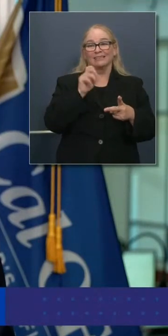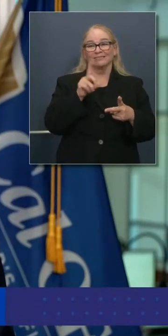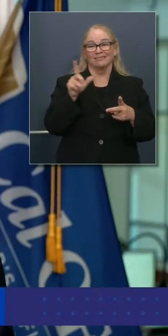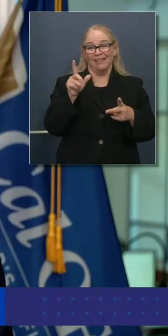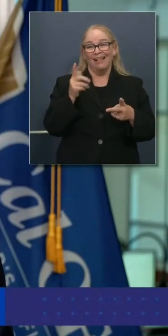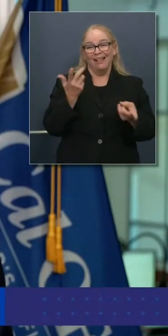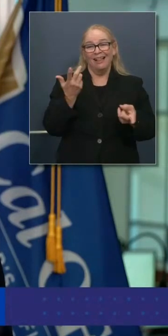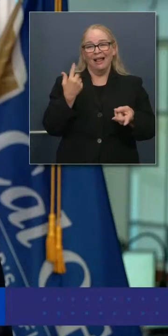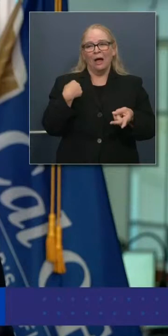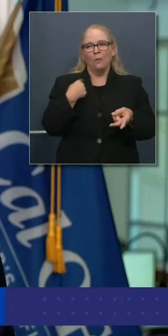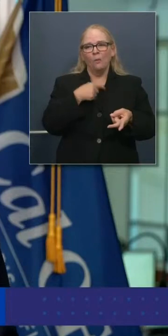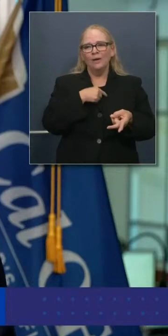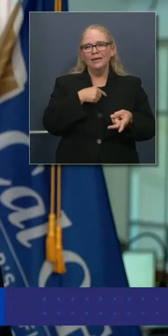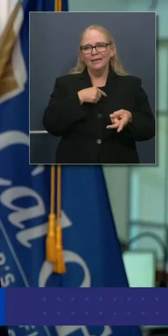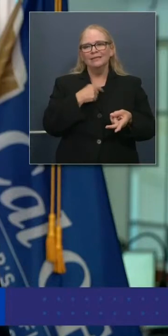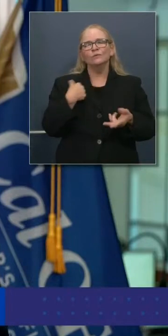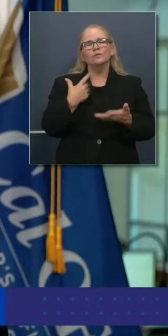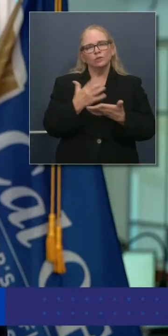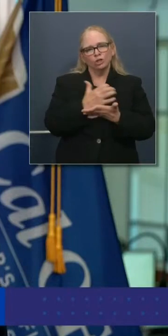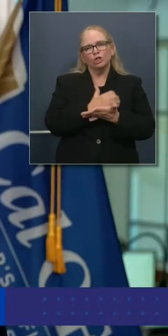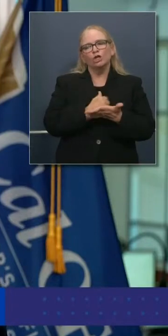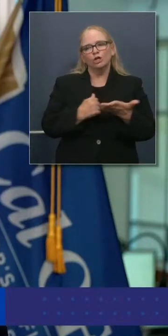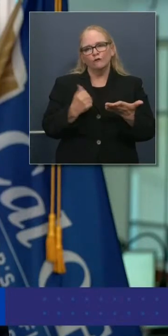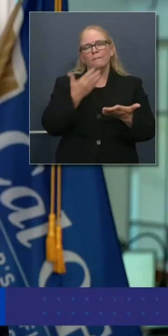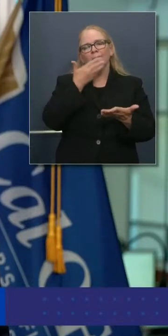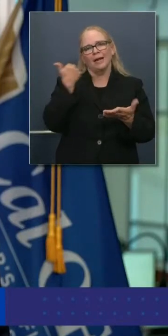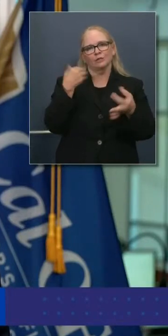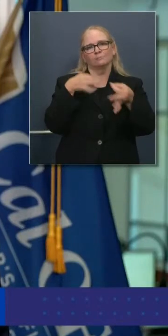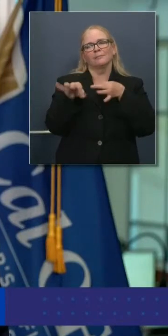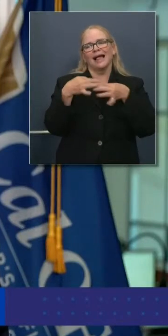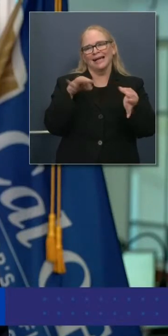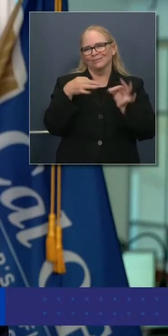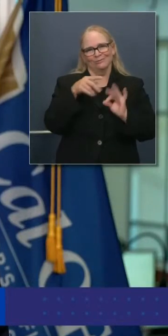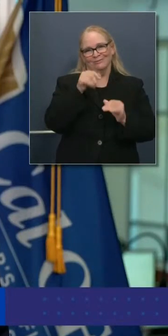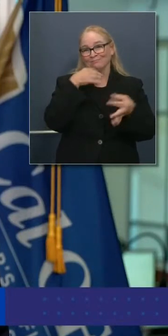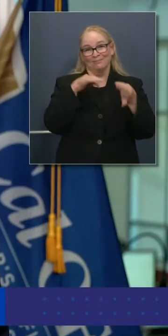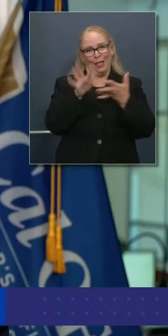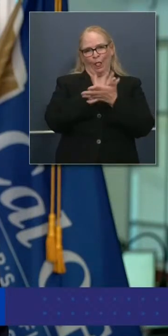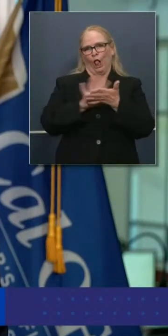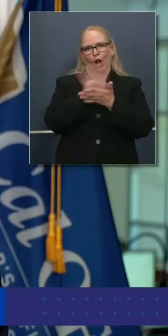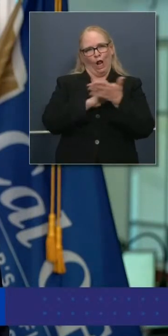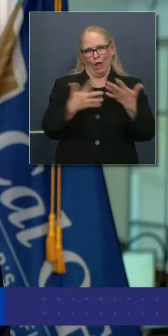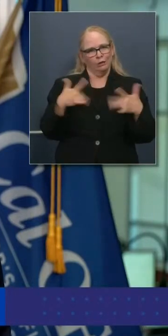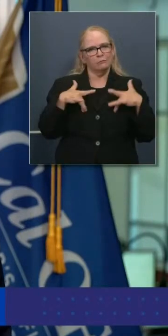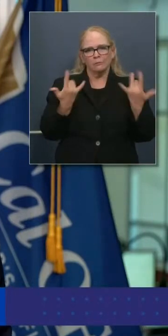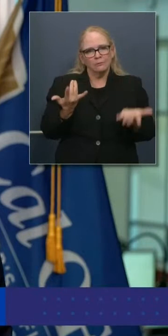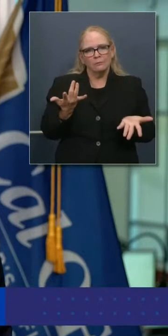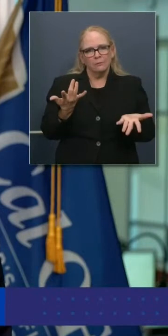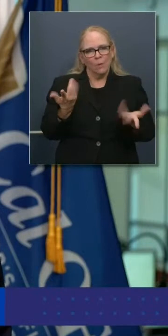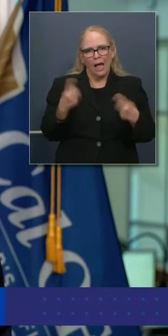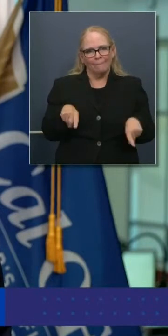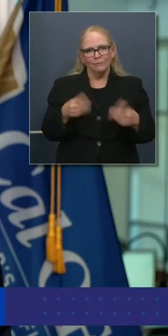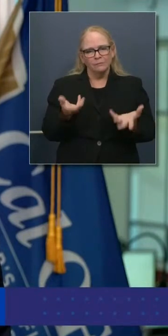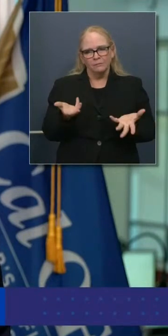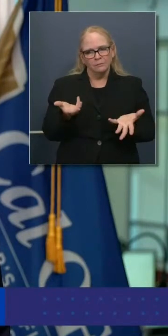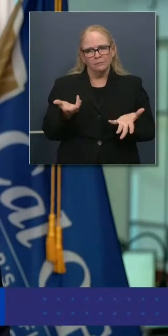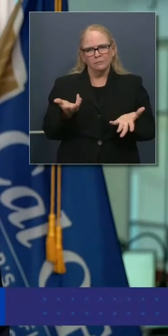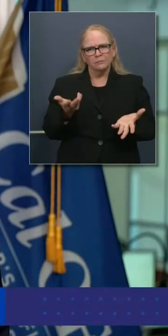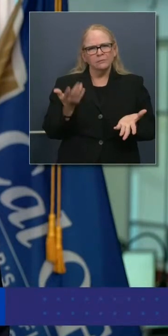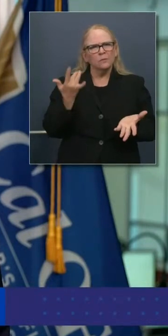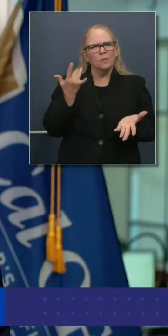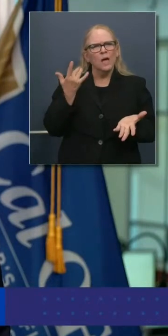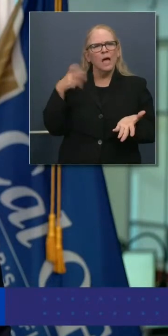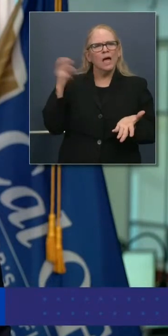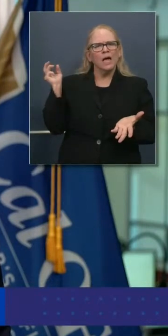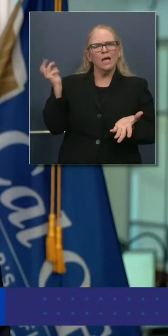a little bit clearer explanation. Most of this has been focused on the data problems. So why should the state health